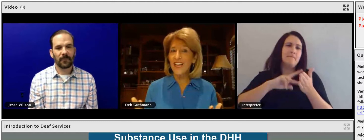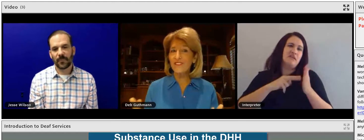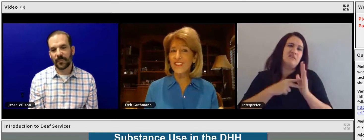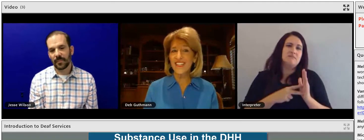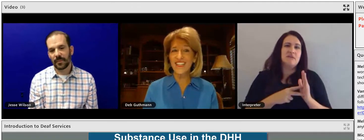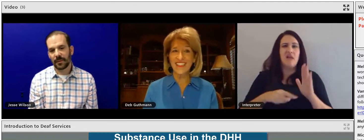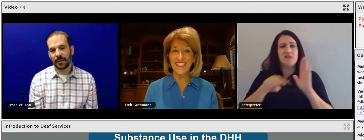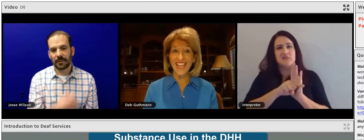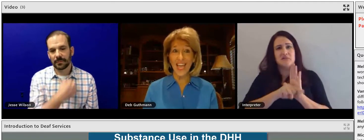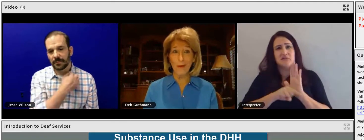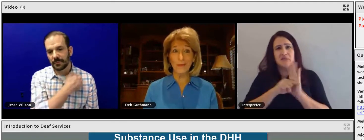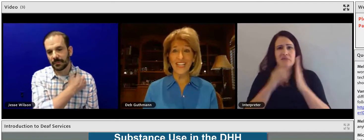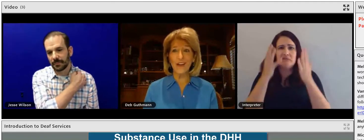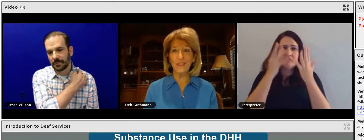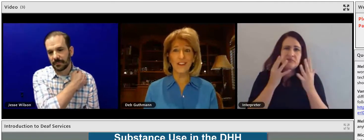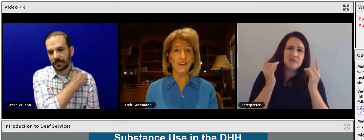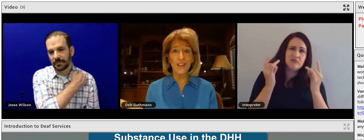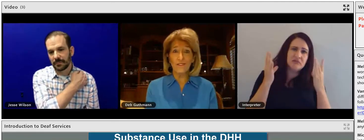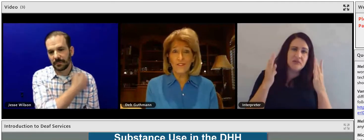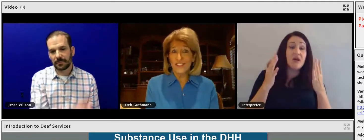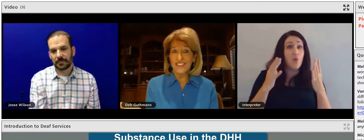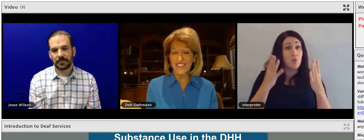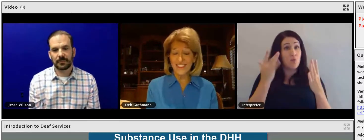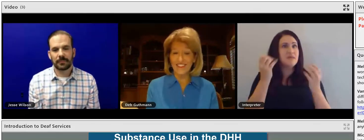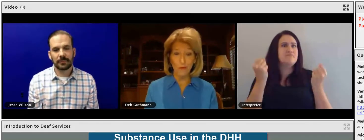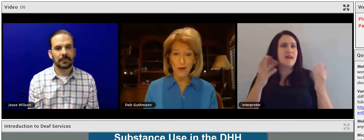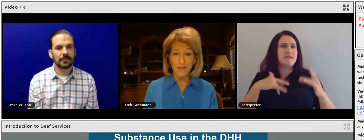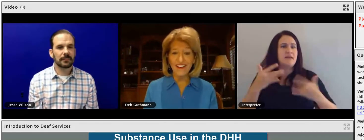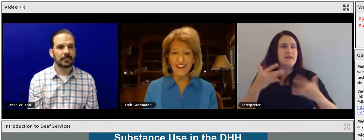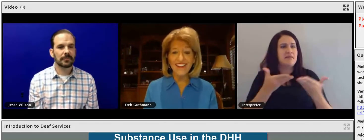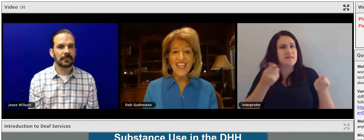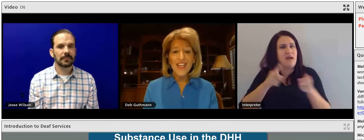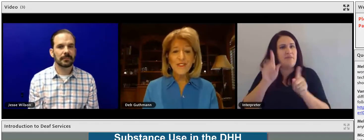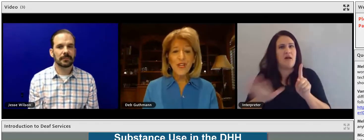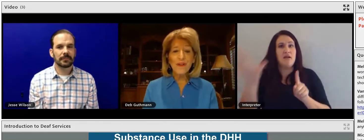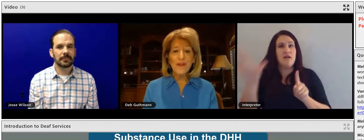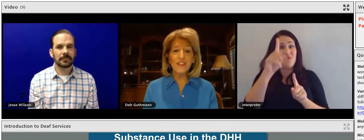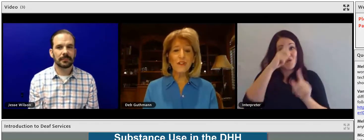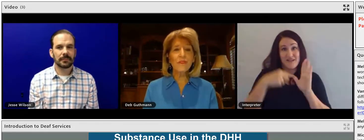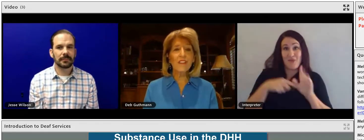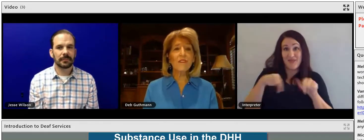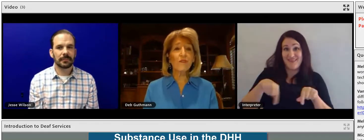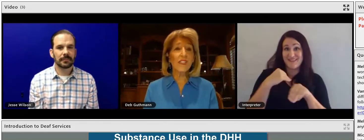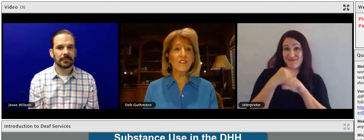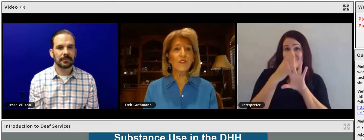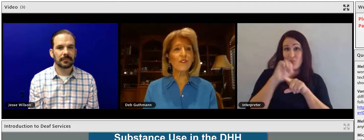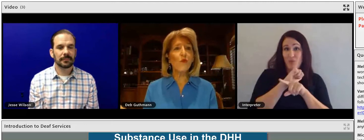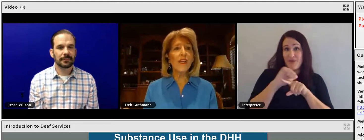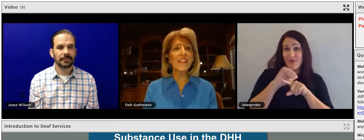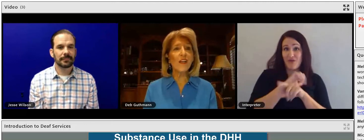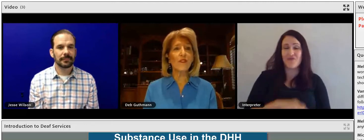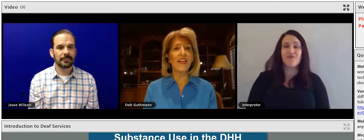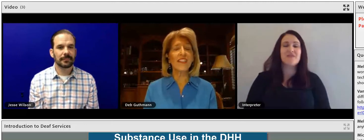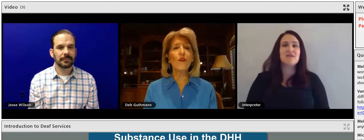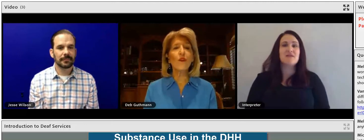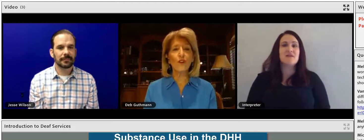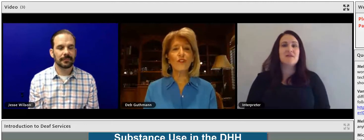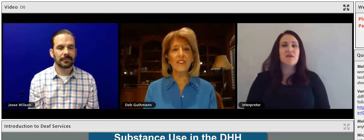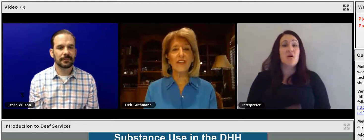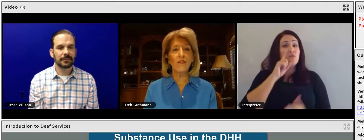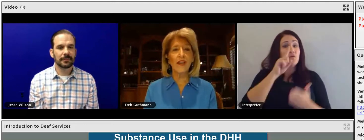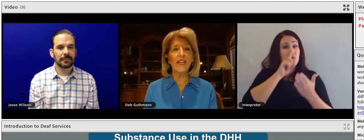gloom and doom, because there's a lot of exciting things happening out there, for instance, this webinar. So in terms of research,